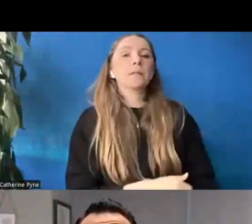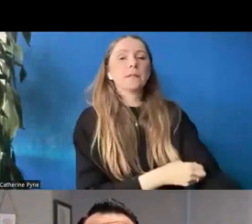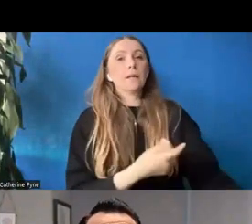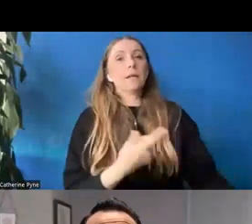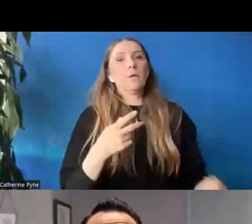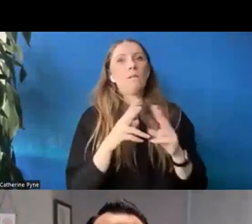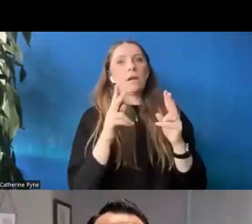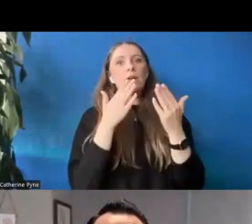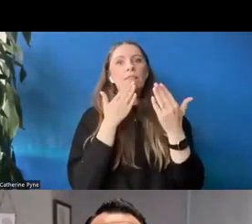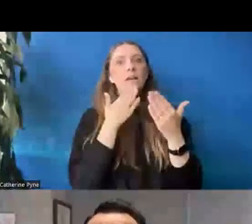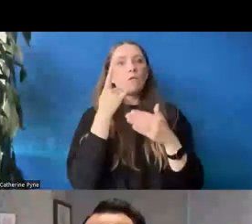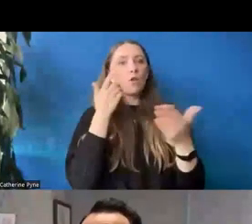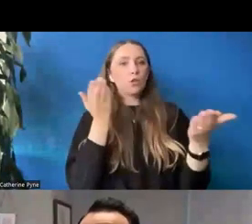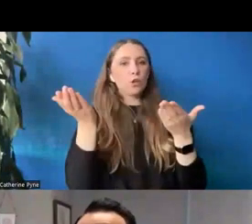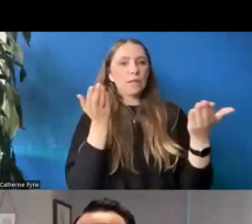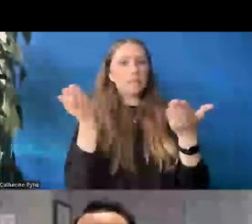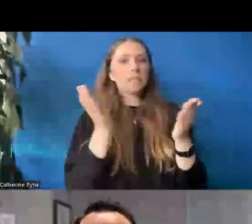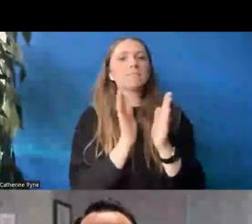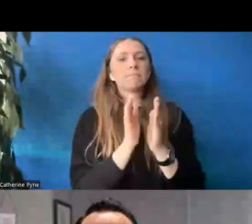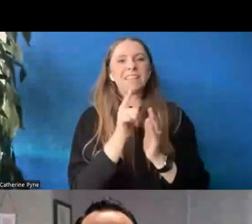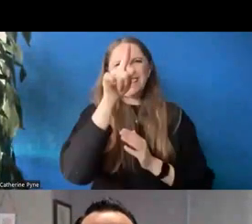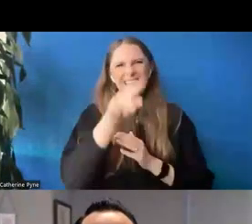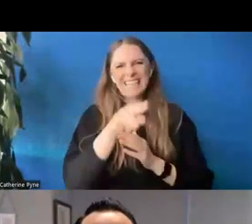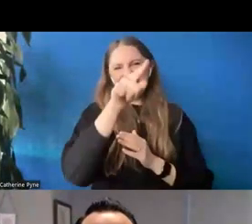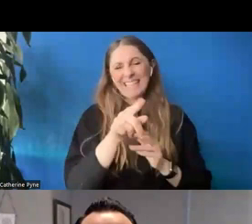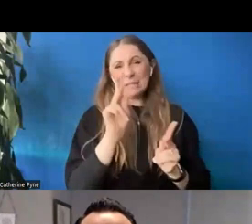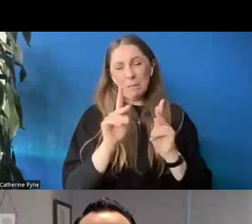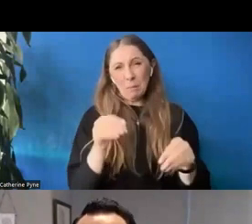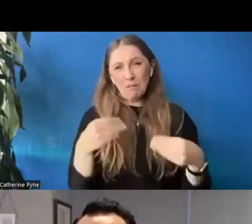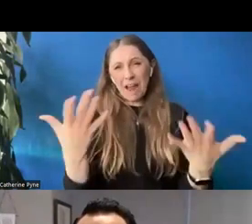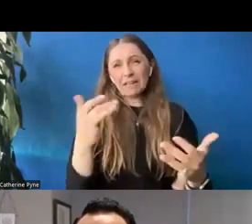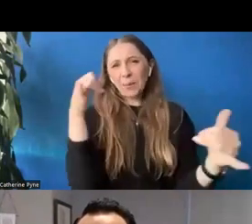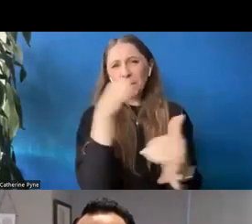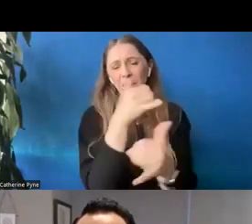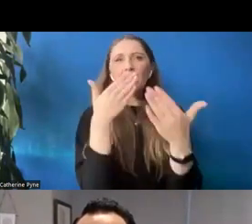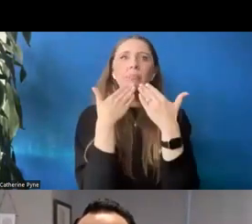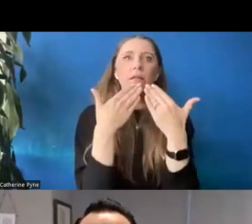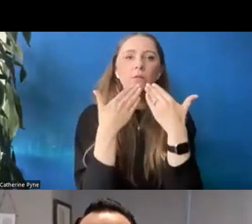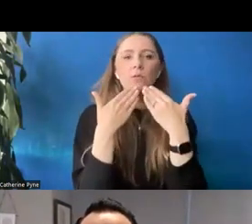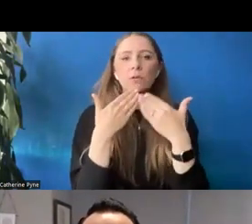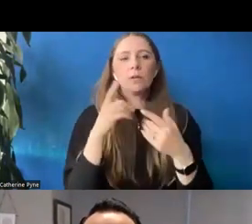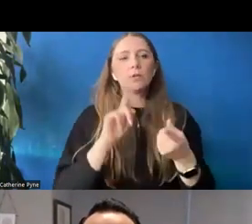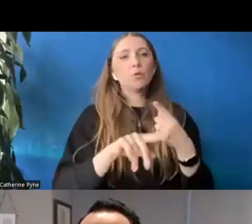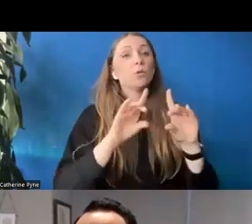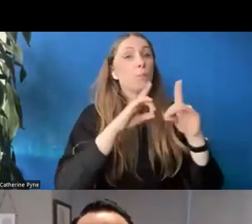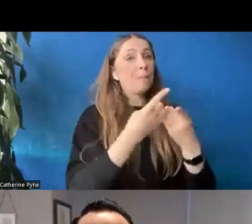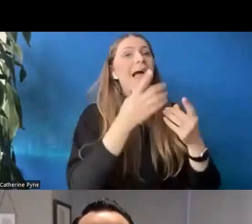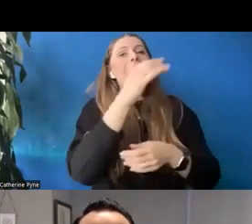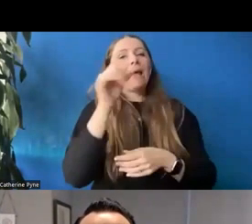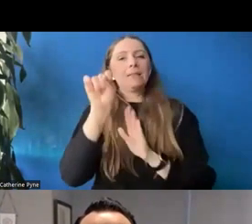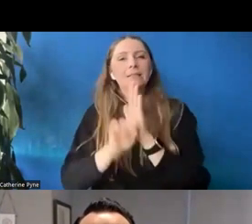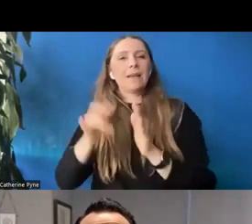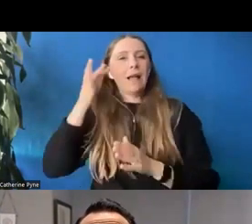thankful for the service that all of these individuals are providing to the department and the state of California. In